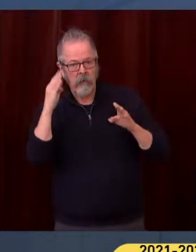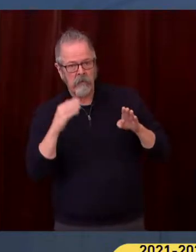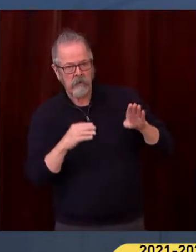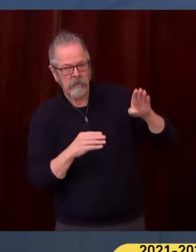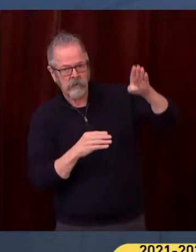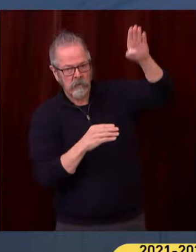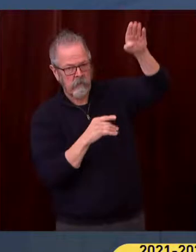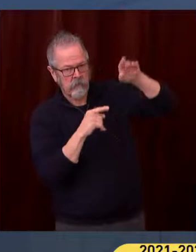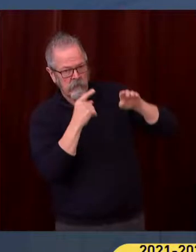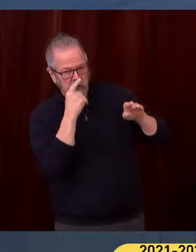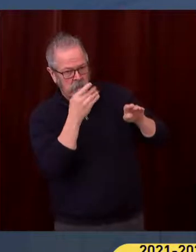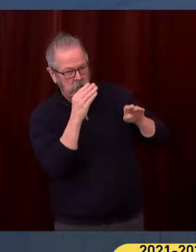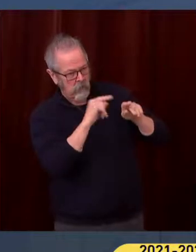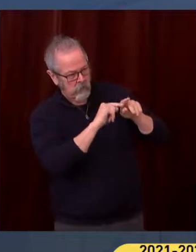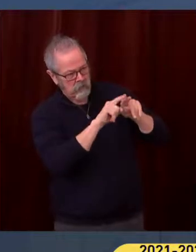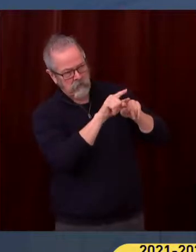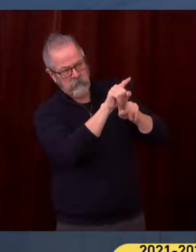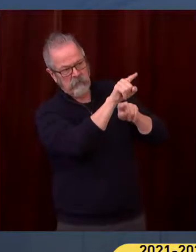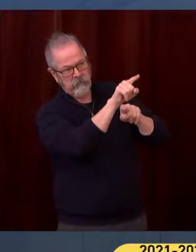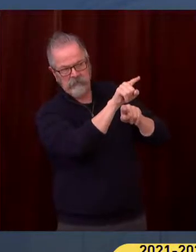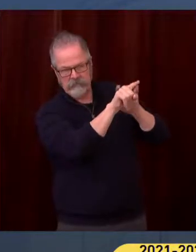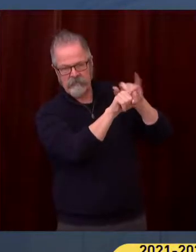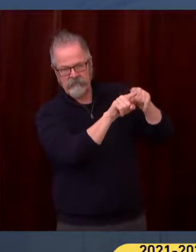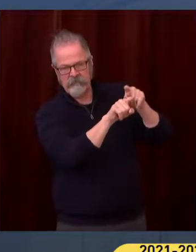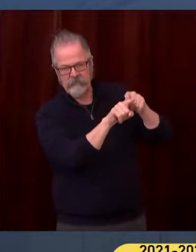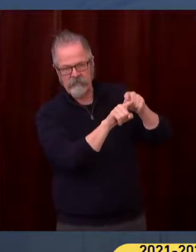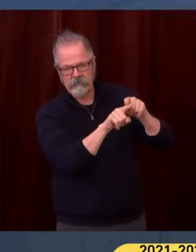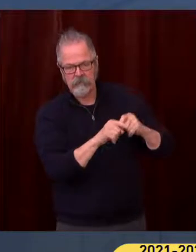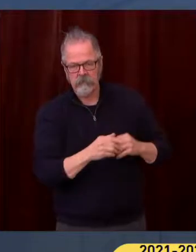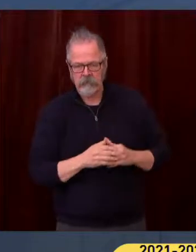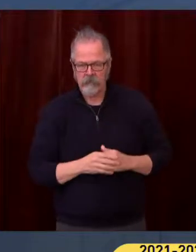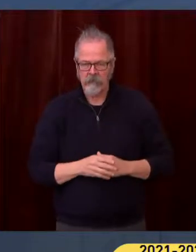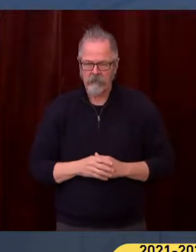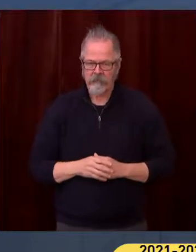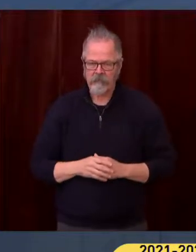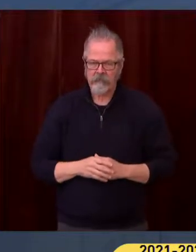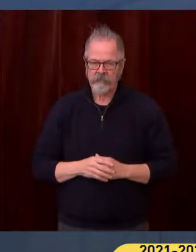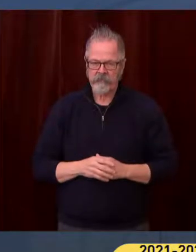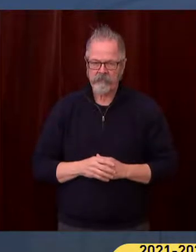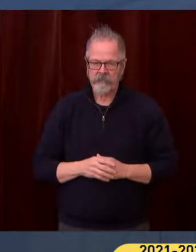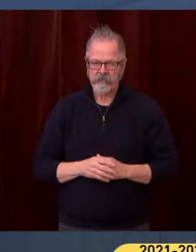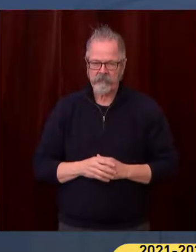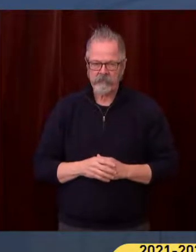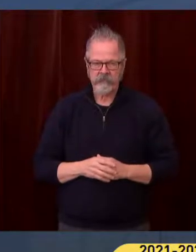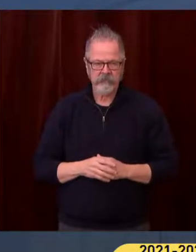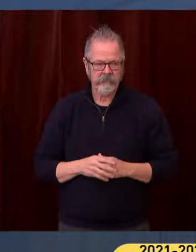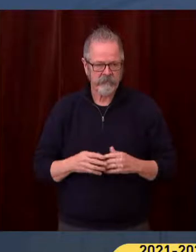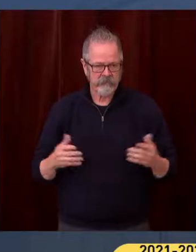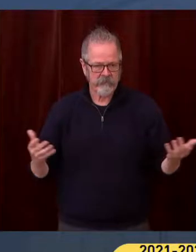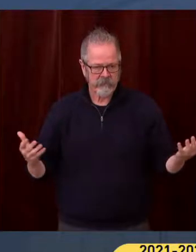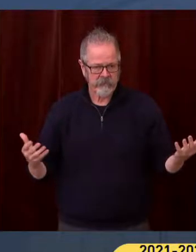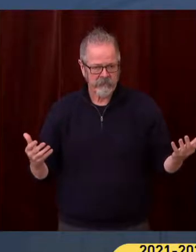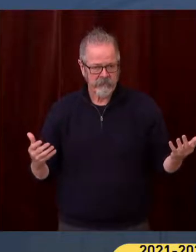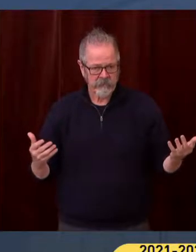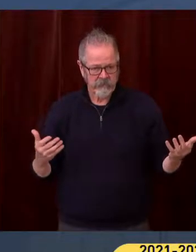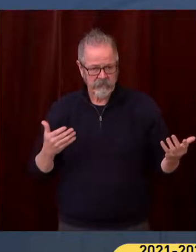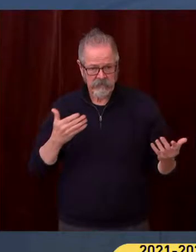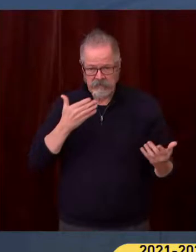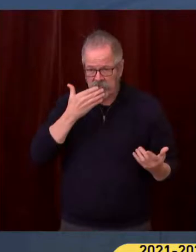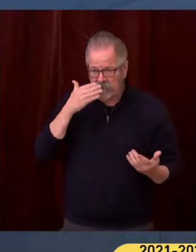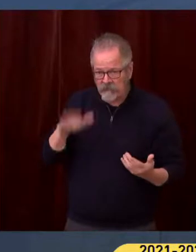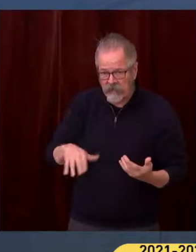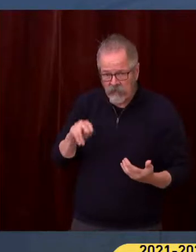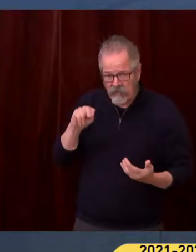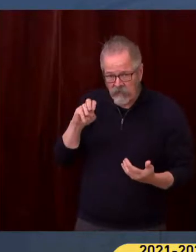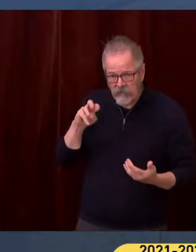amounts if we do not change our policies. The bad news, even though we've reduced our emissions